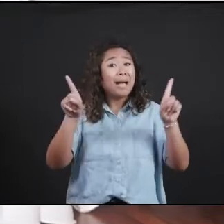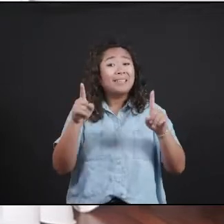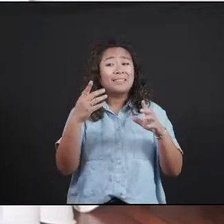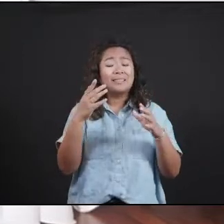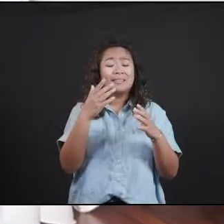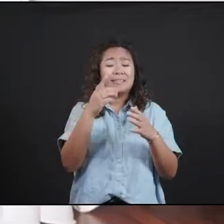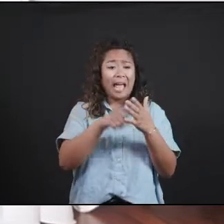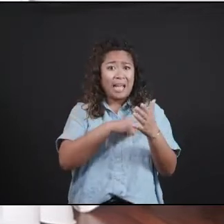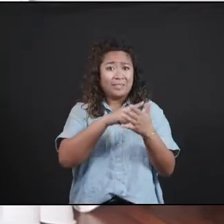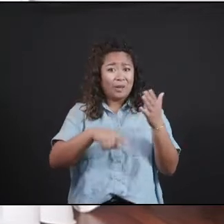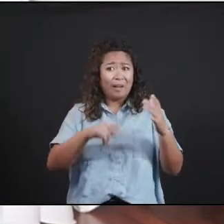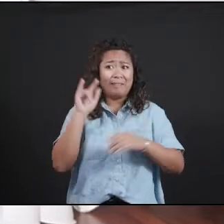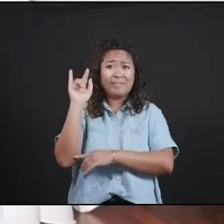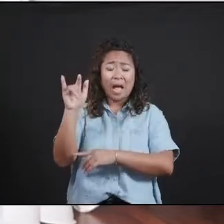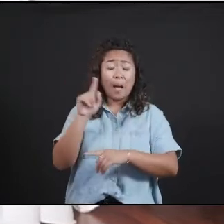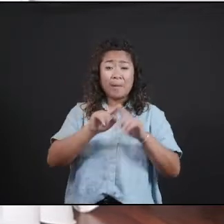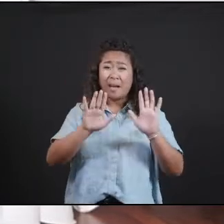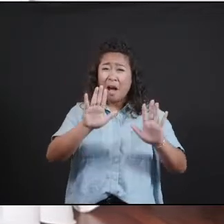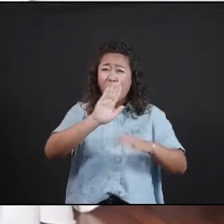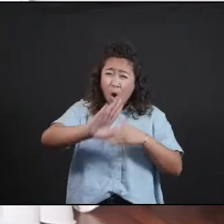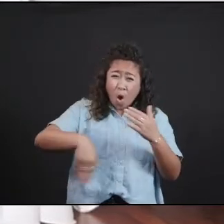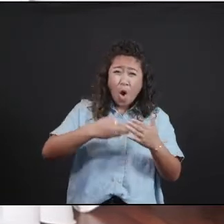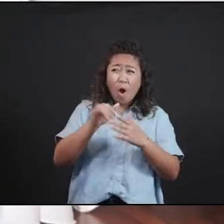Go ahead.